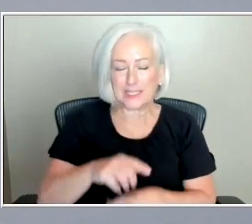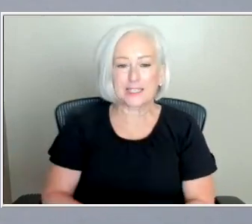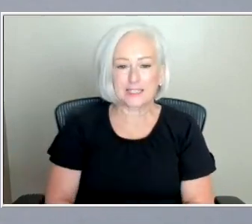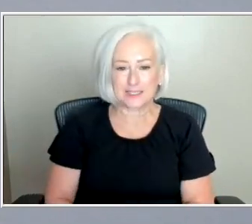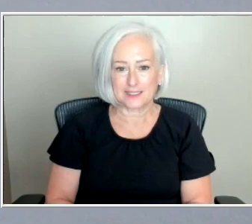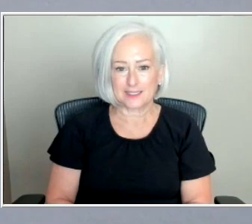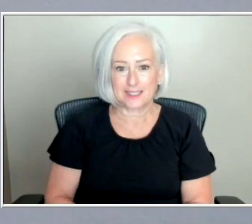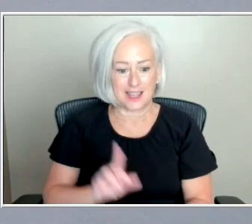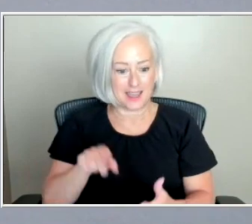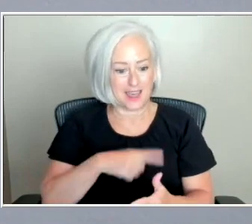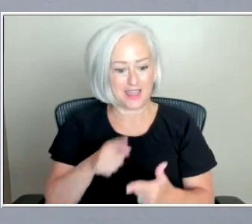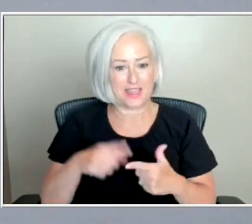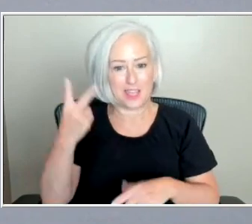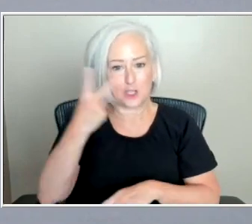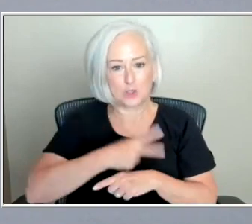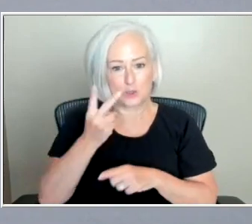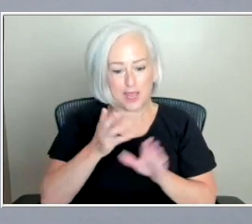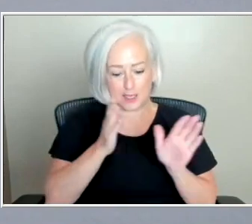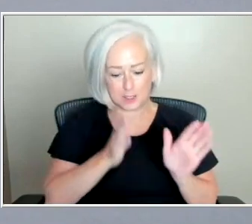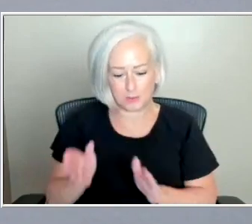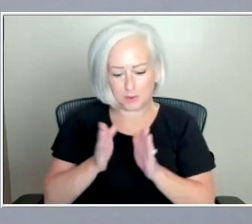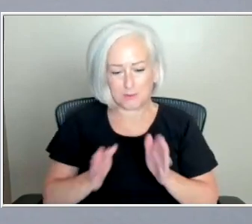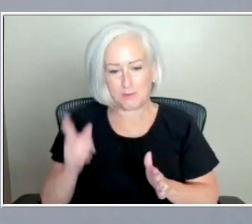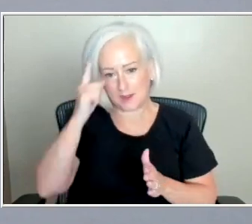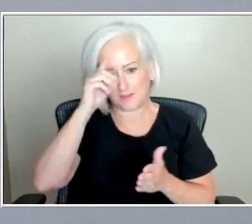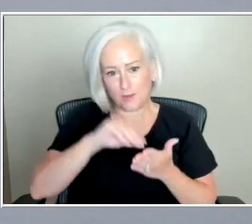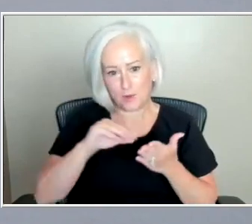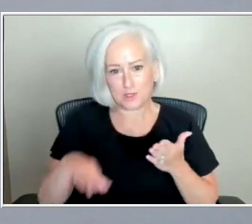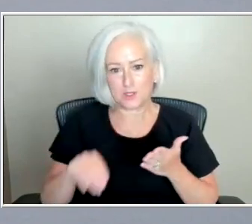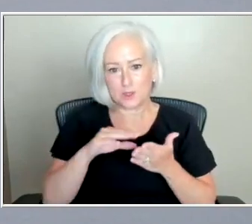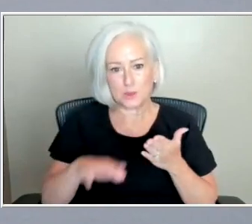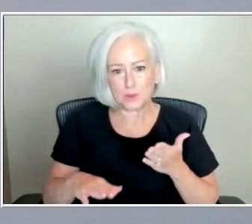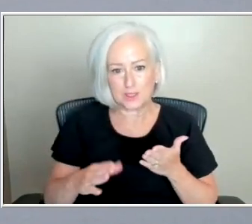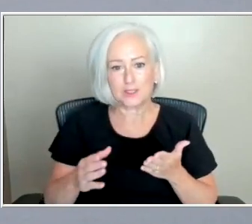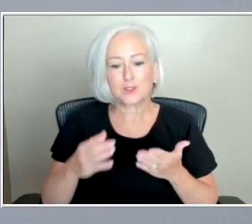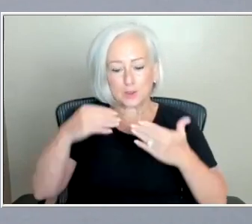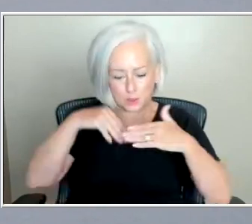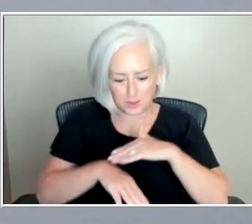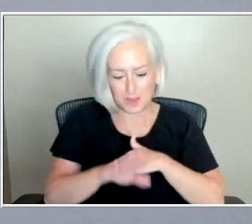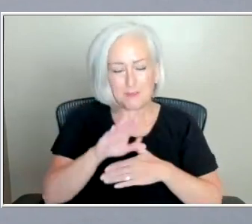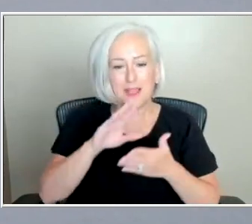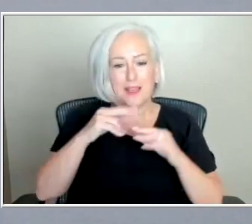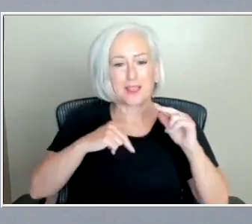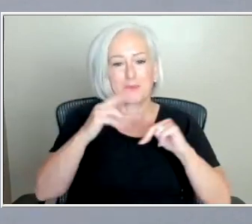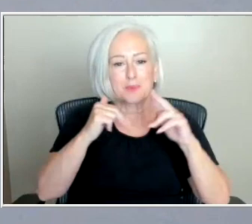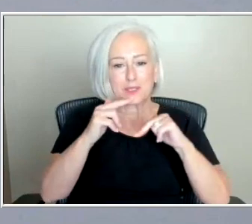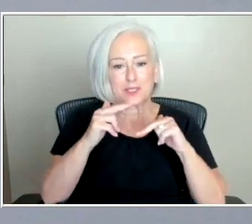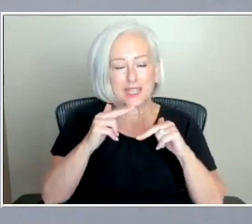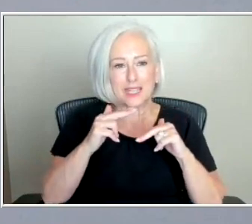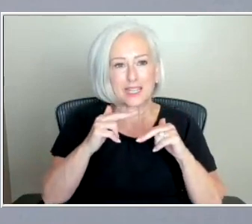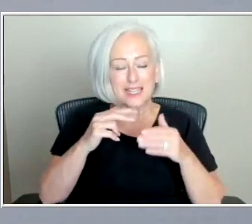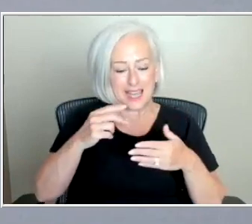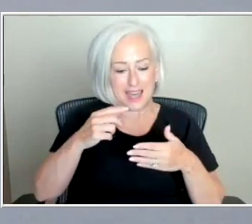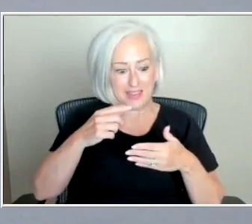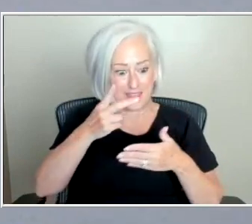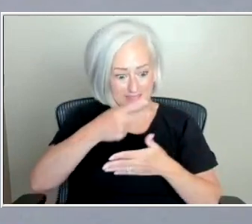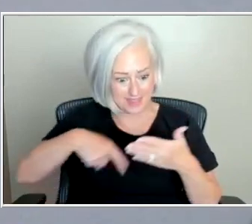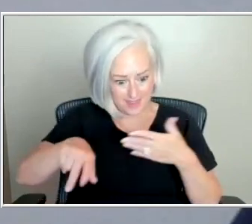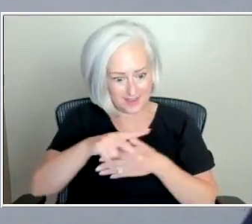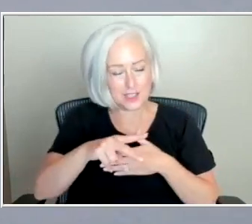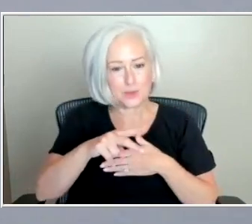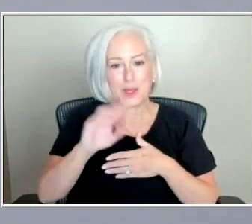had 2 days to prepare for students to come into the building. And then the Monday after that, I had students